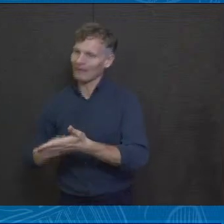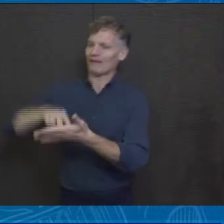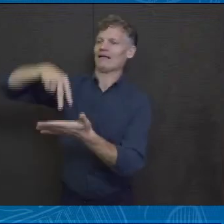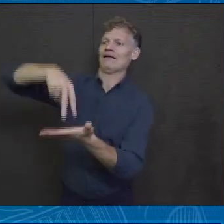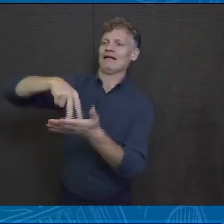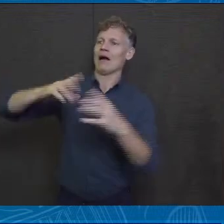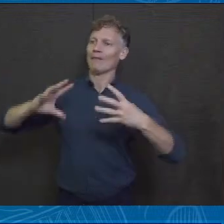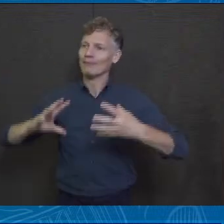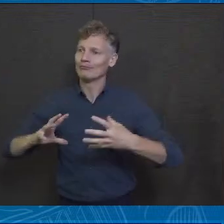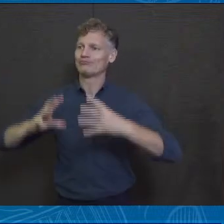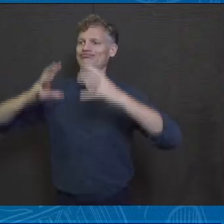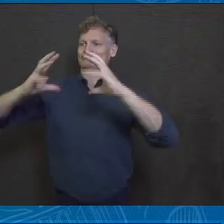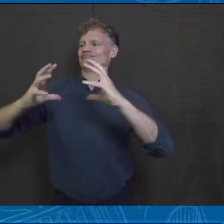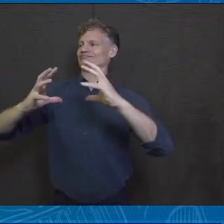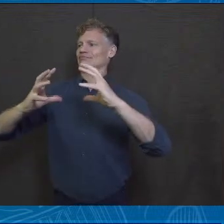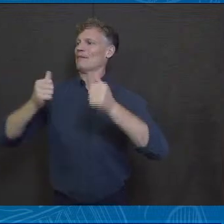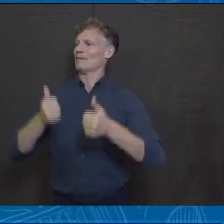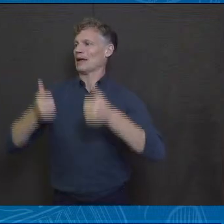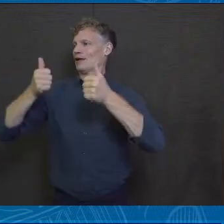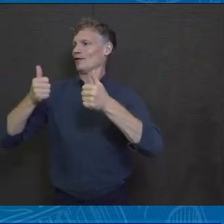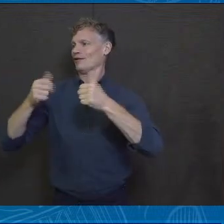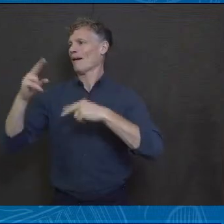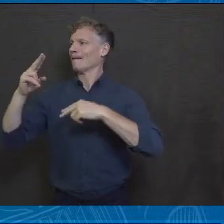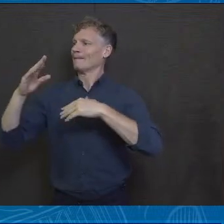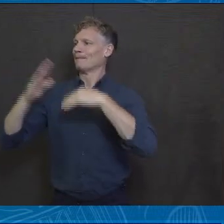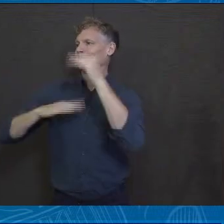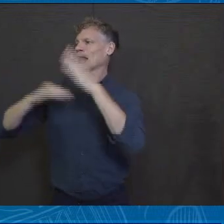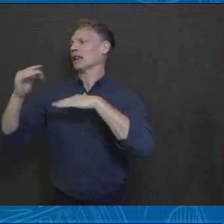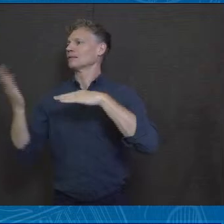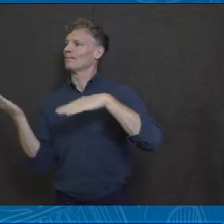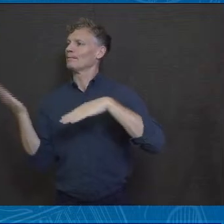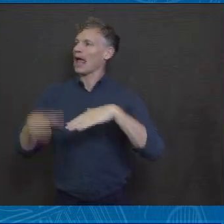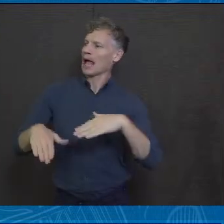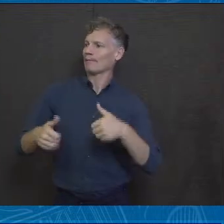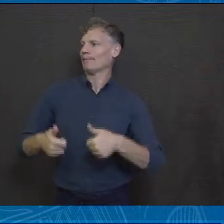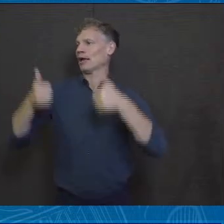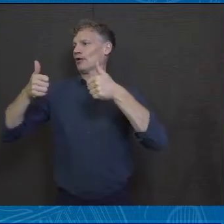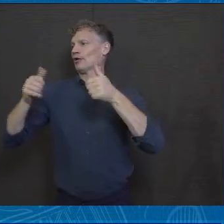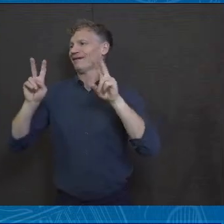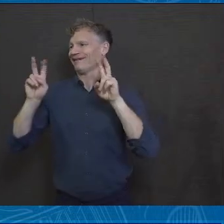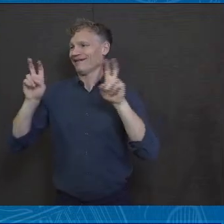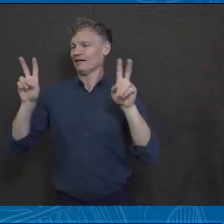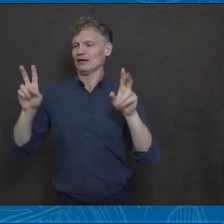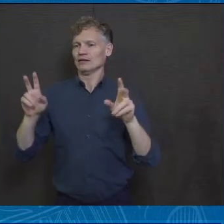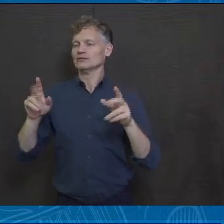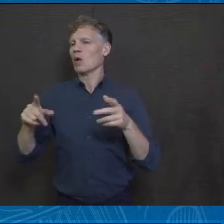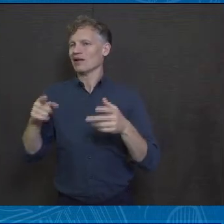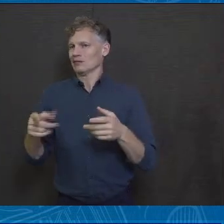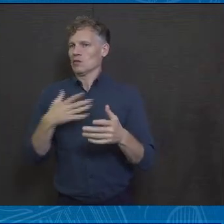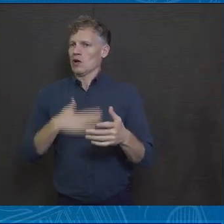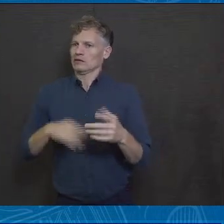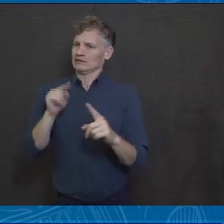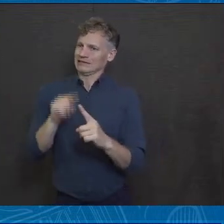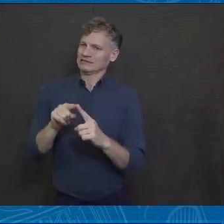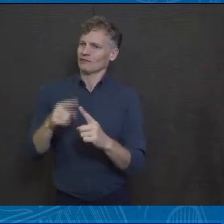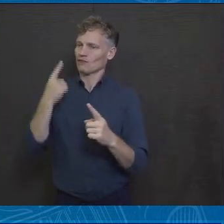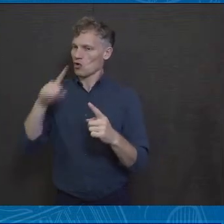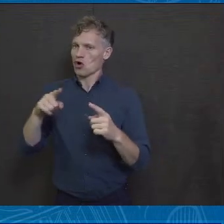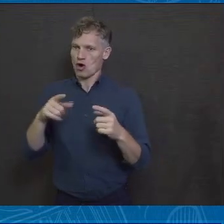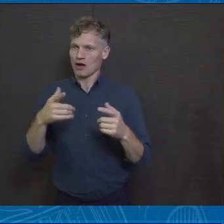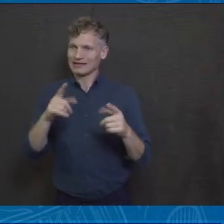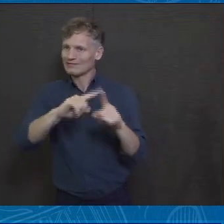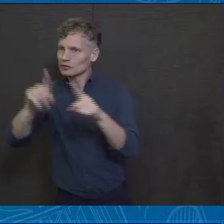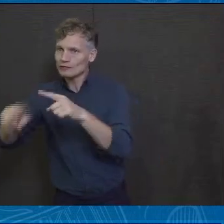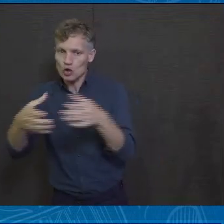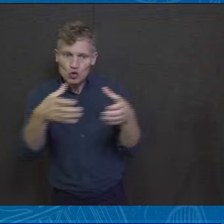risk assessment. And so we hope that all the indigenous people or the vulnerability group will be have protect and